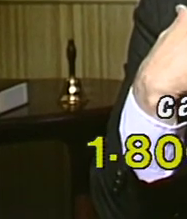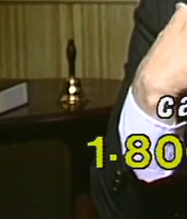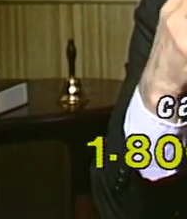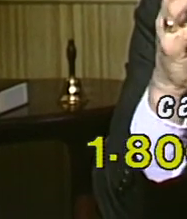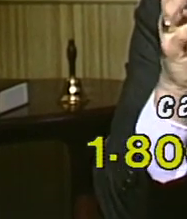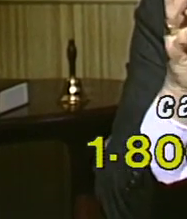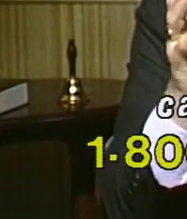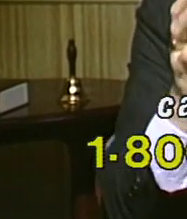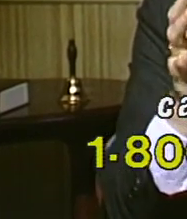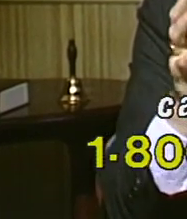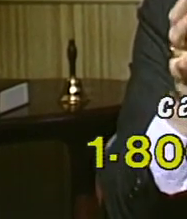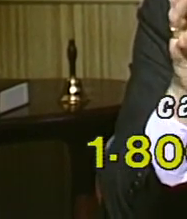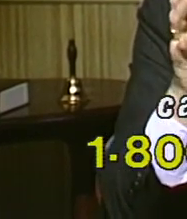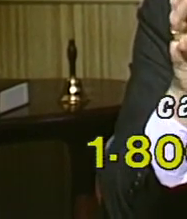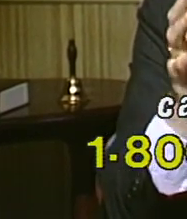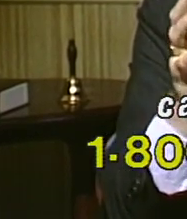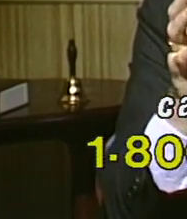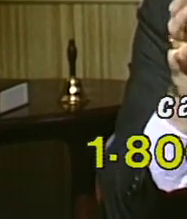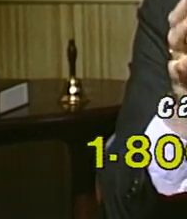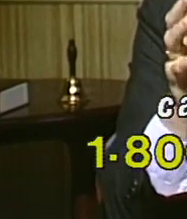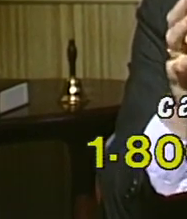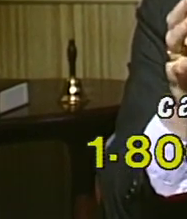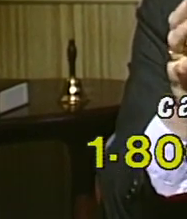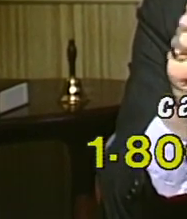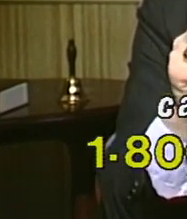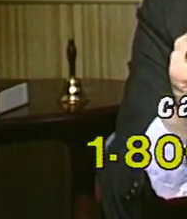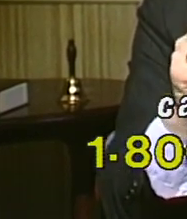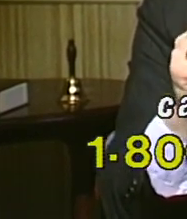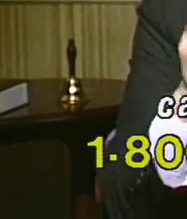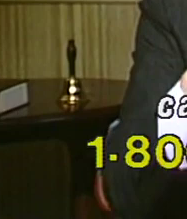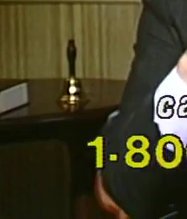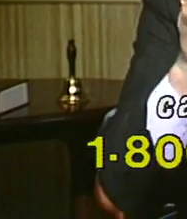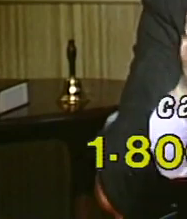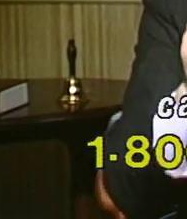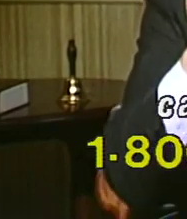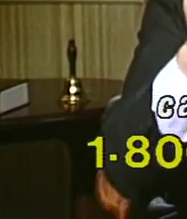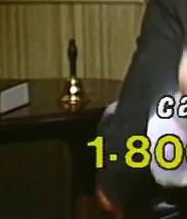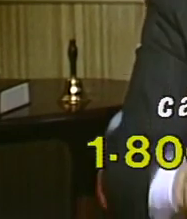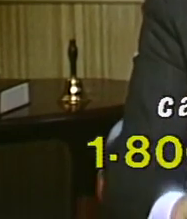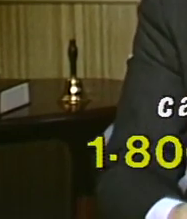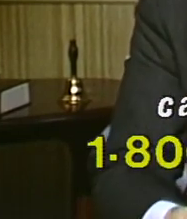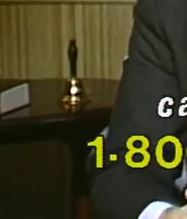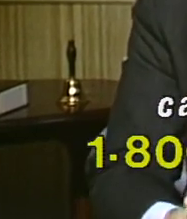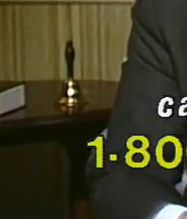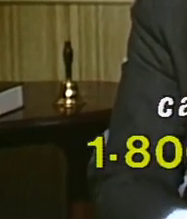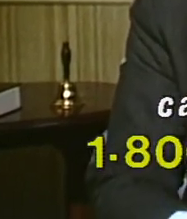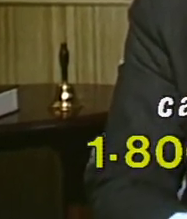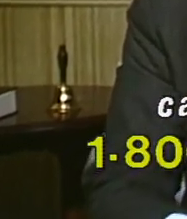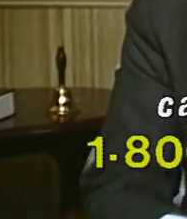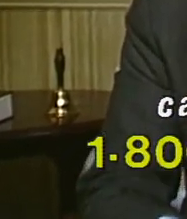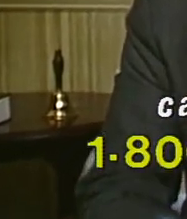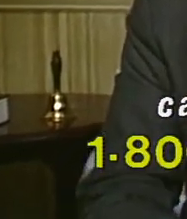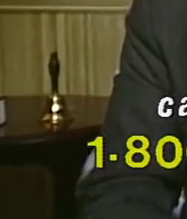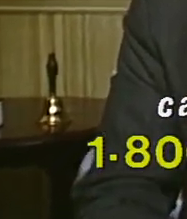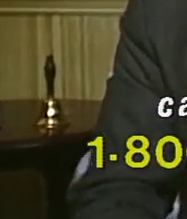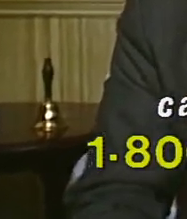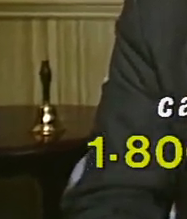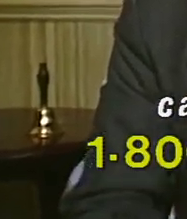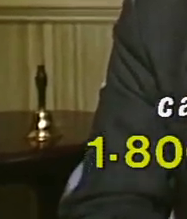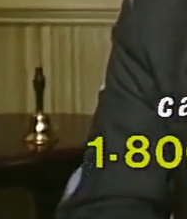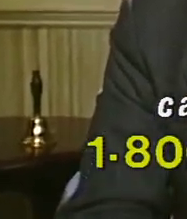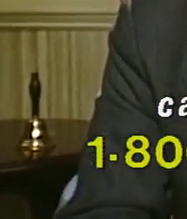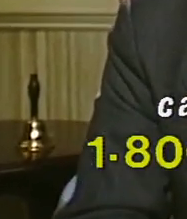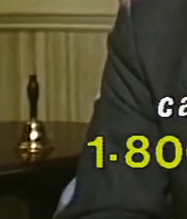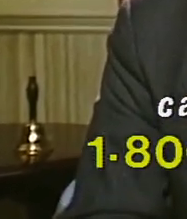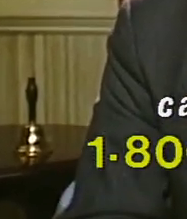warriors will pray for you by name, by need, and an envelope once a month in which you can send your $10 minimal